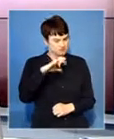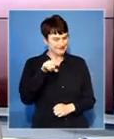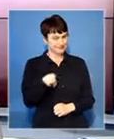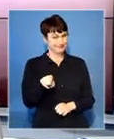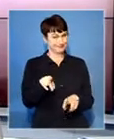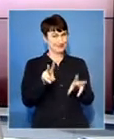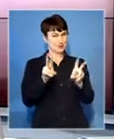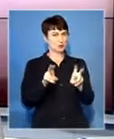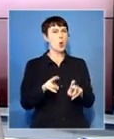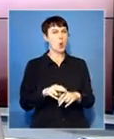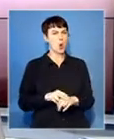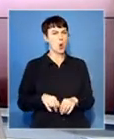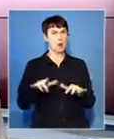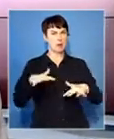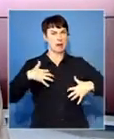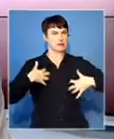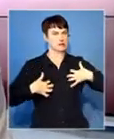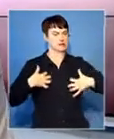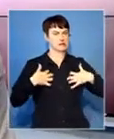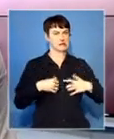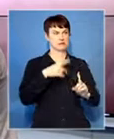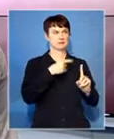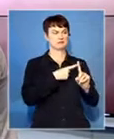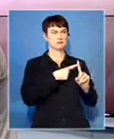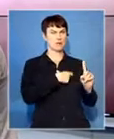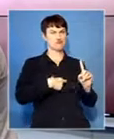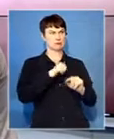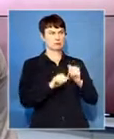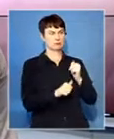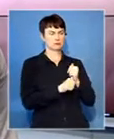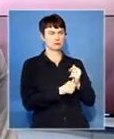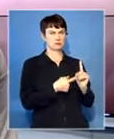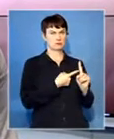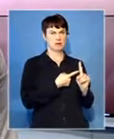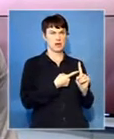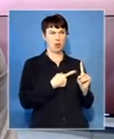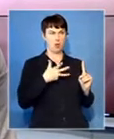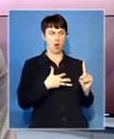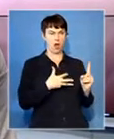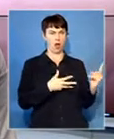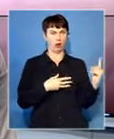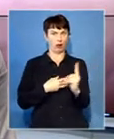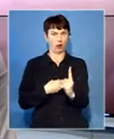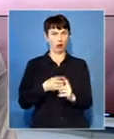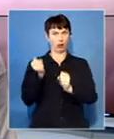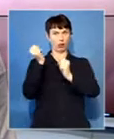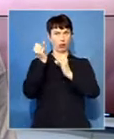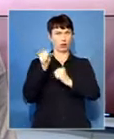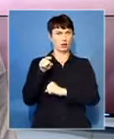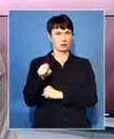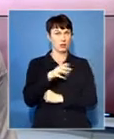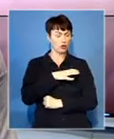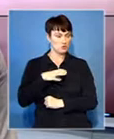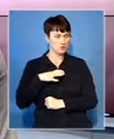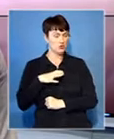guess, one of the most anticipated appearances at the commission, Deputy President, and perhaps maybe a key figure